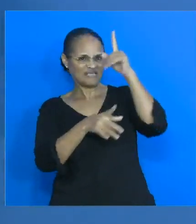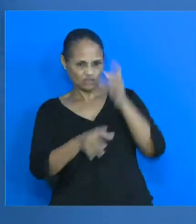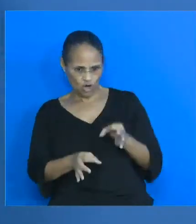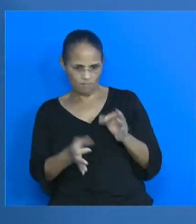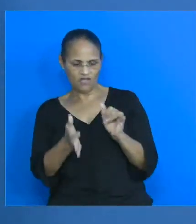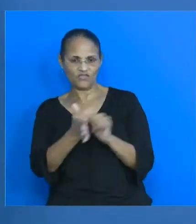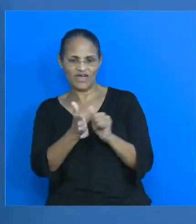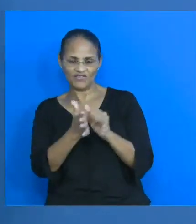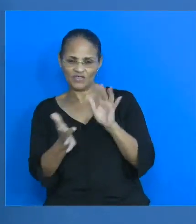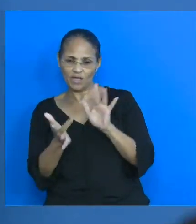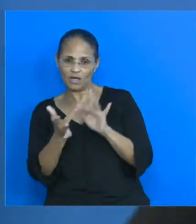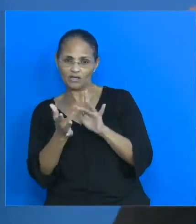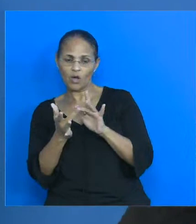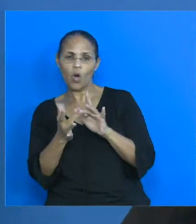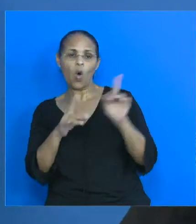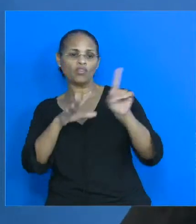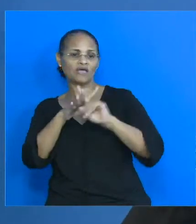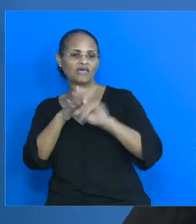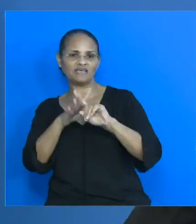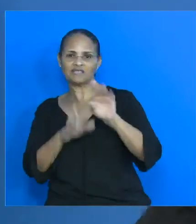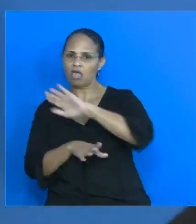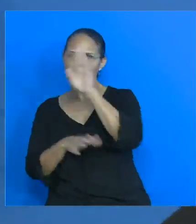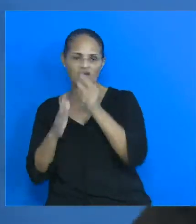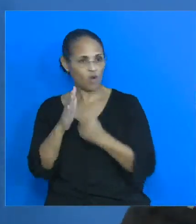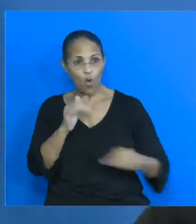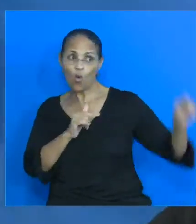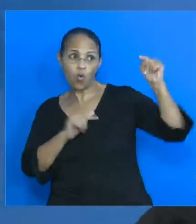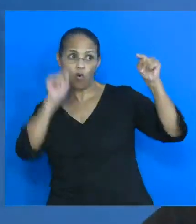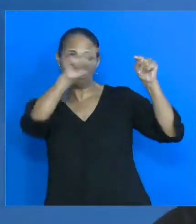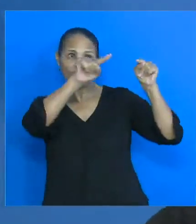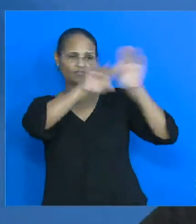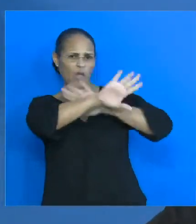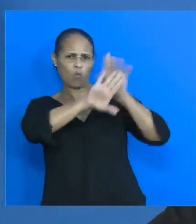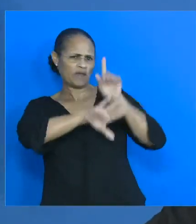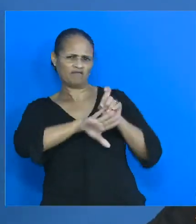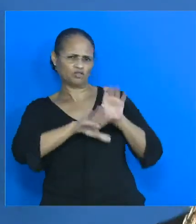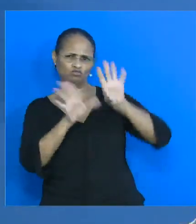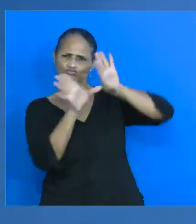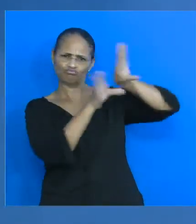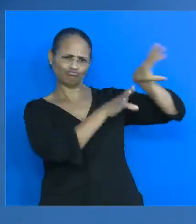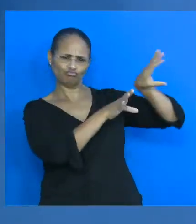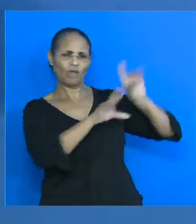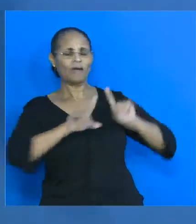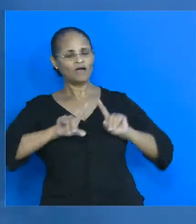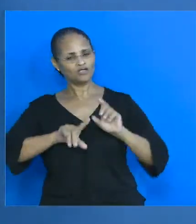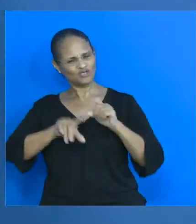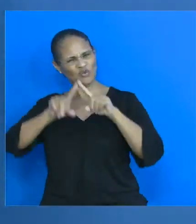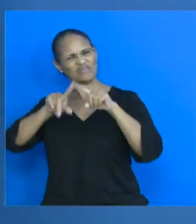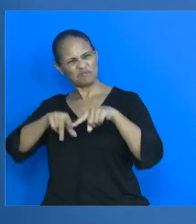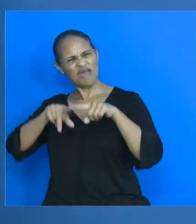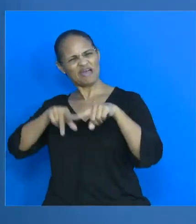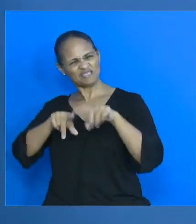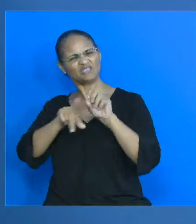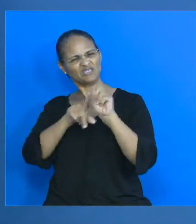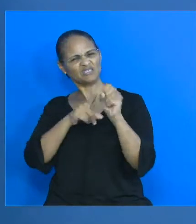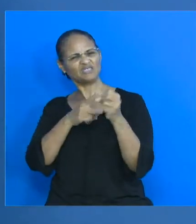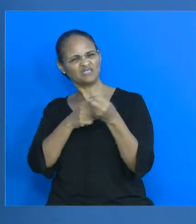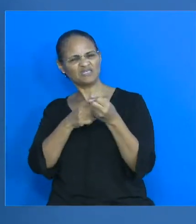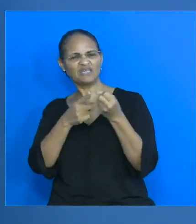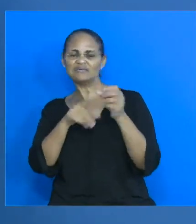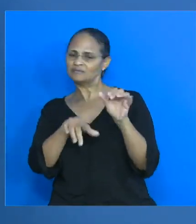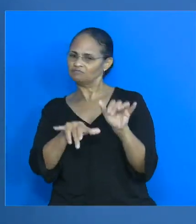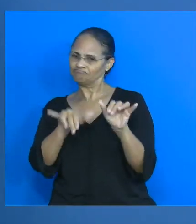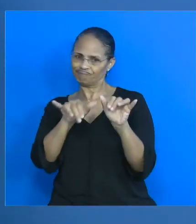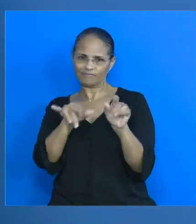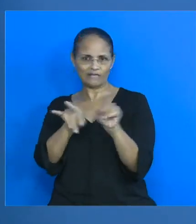the case has never been up on the 4th floor, they won't be required to quarantine. So it depends on the circumstances. Likewise, at